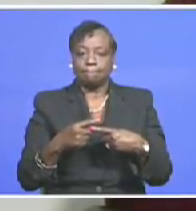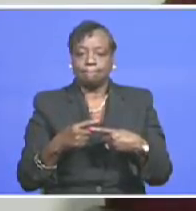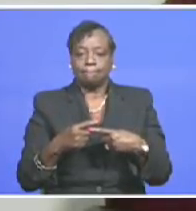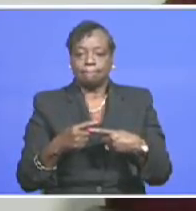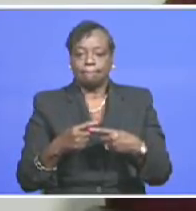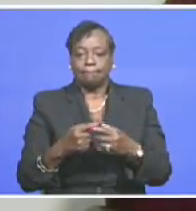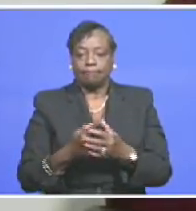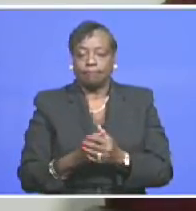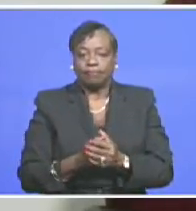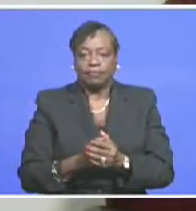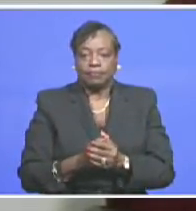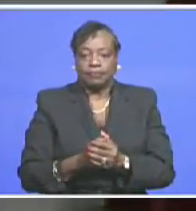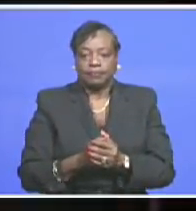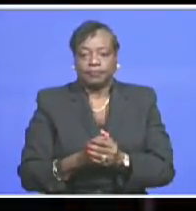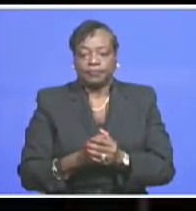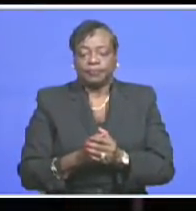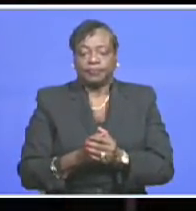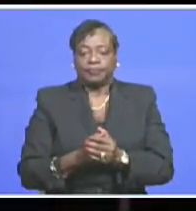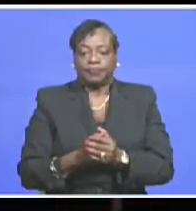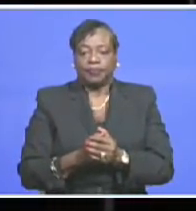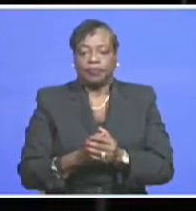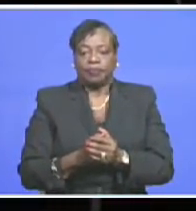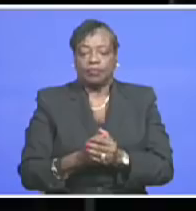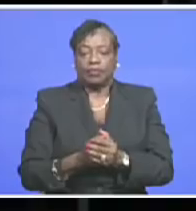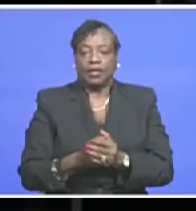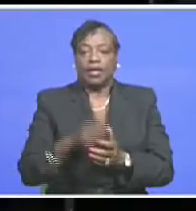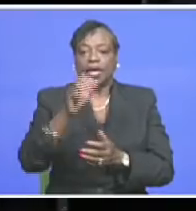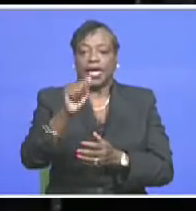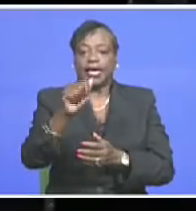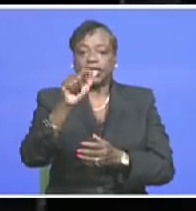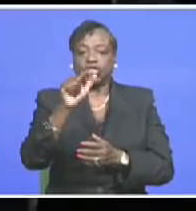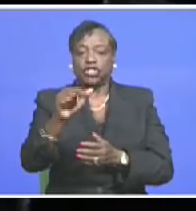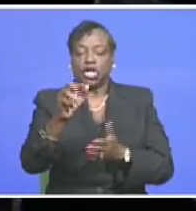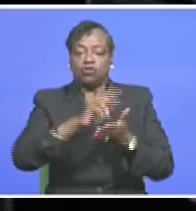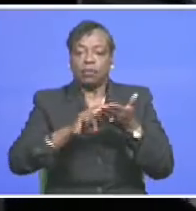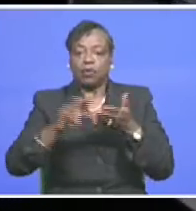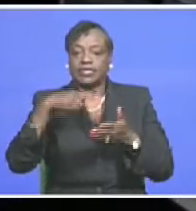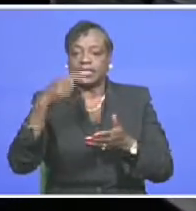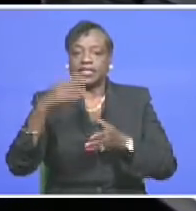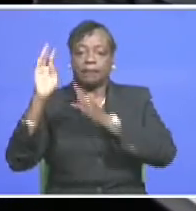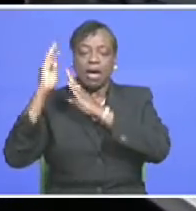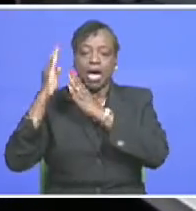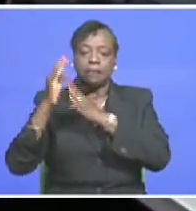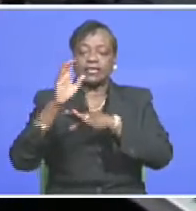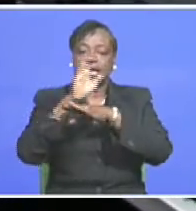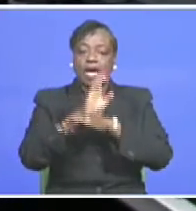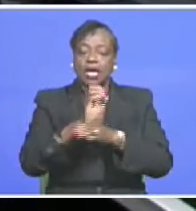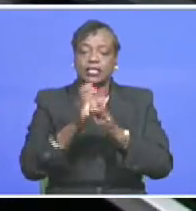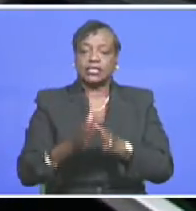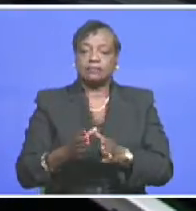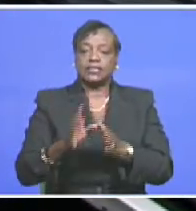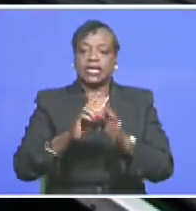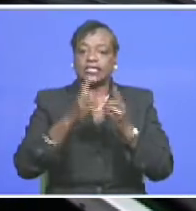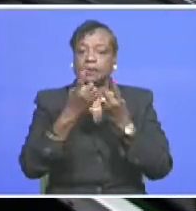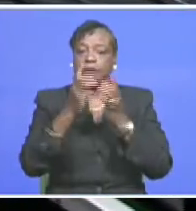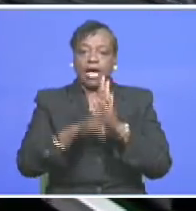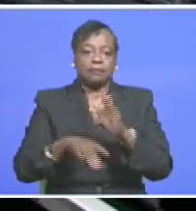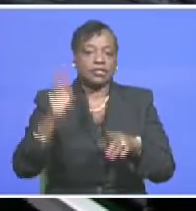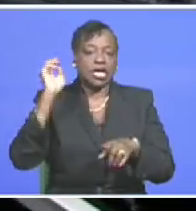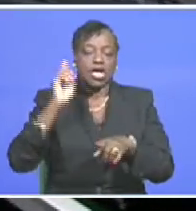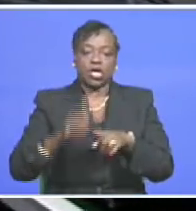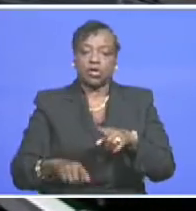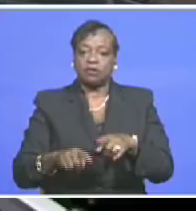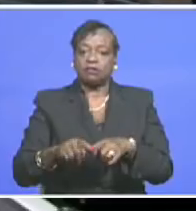ammunition. The Auditor General's report also noted that the Bahamas Customs Department could not verify three of the